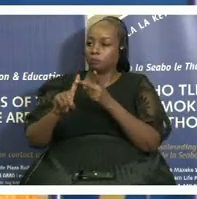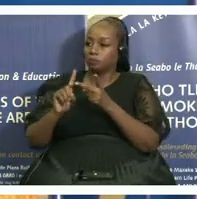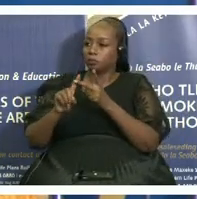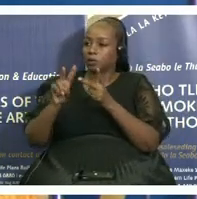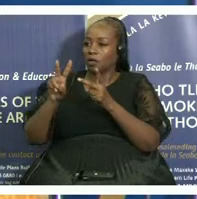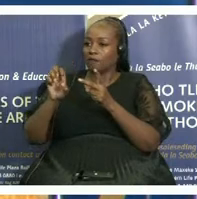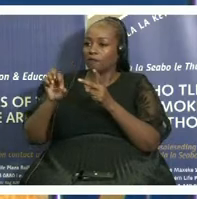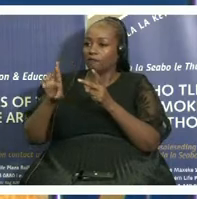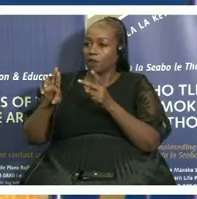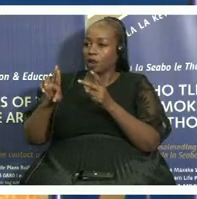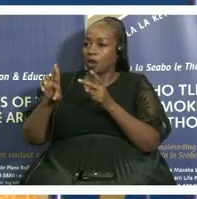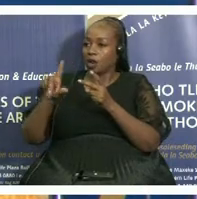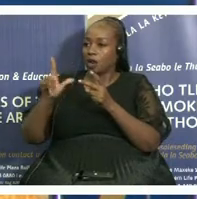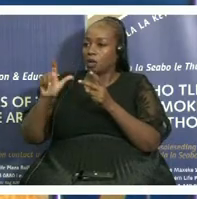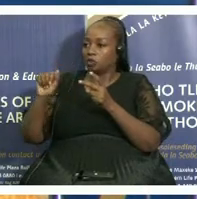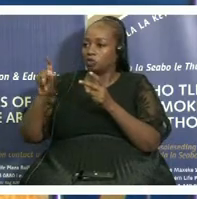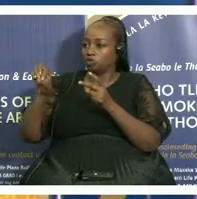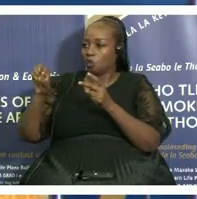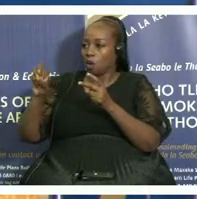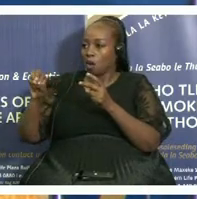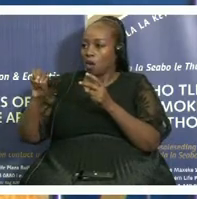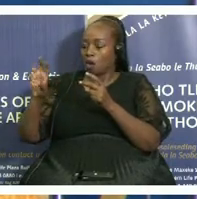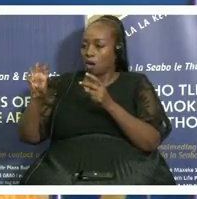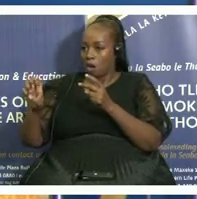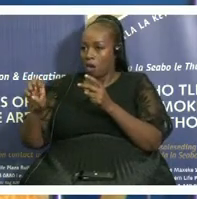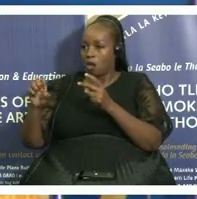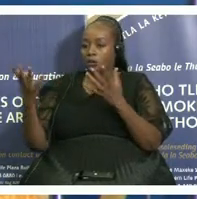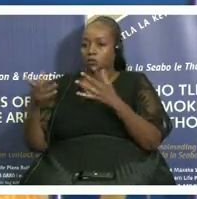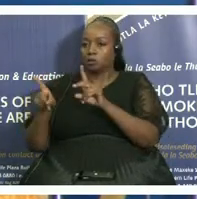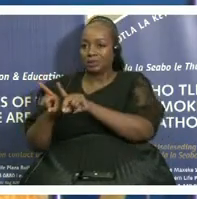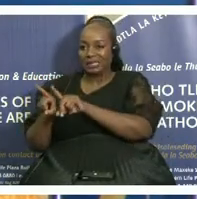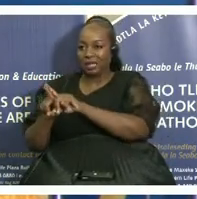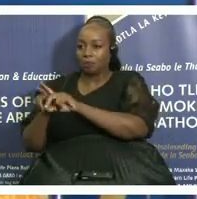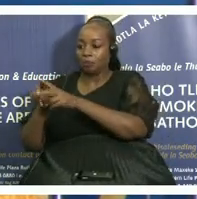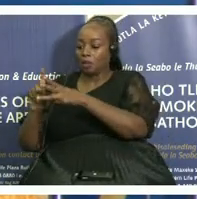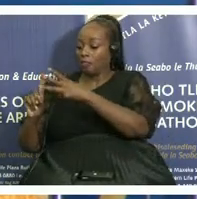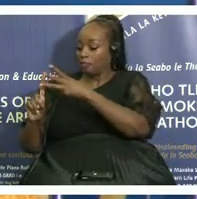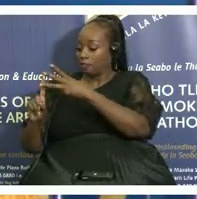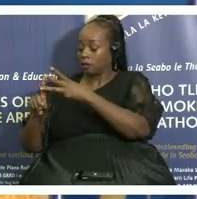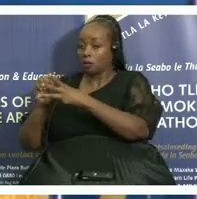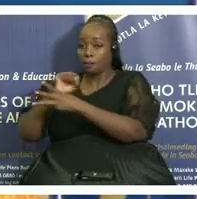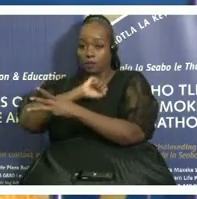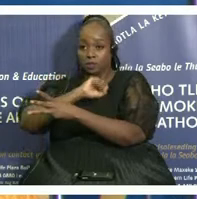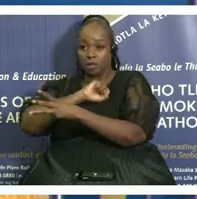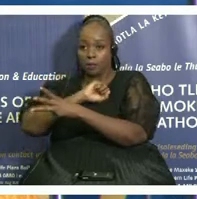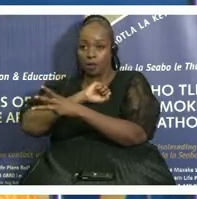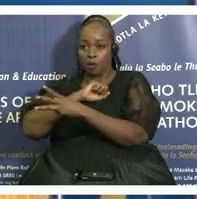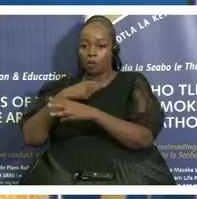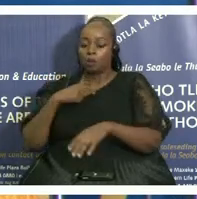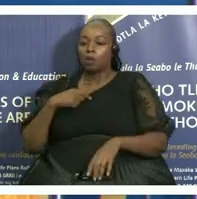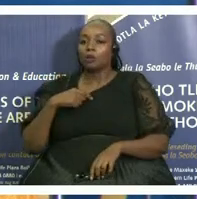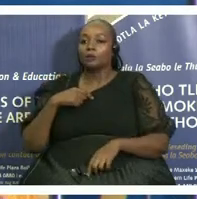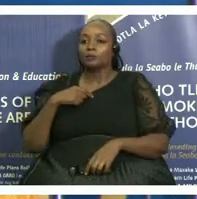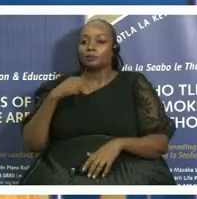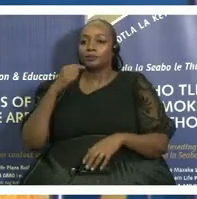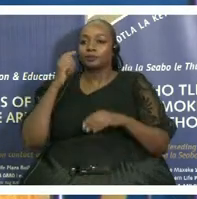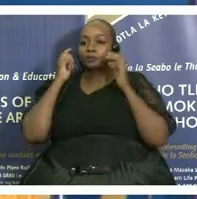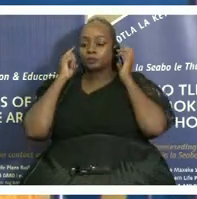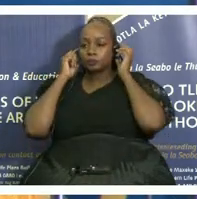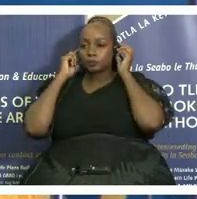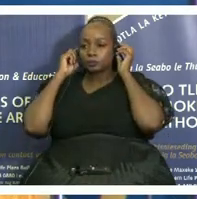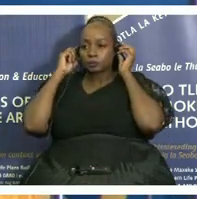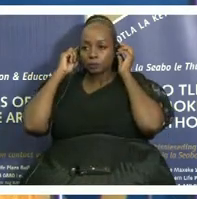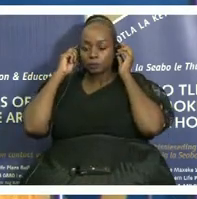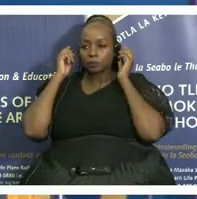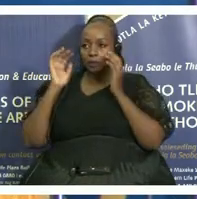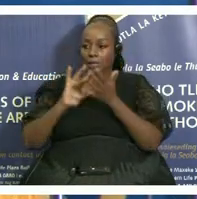Viljoenskroon, and the Winnie Mandela Clinic in Botshabelo. It is envisaged that the new community healthcare health center